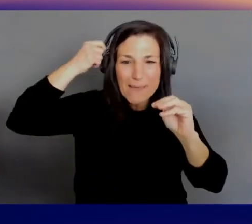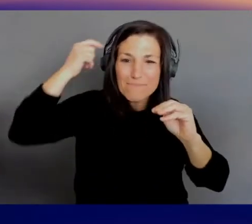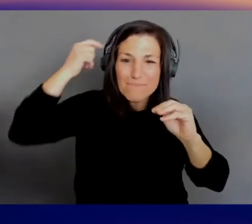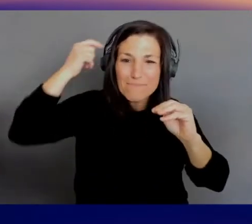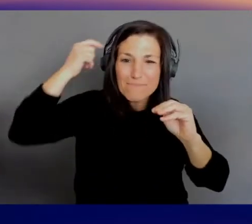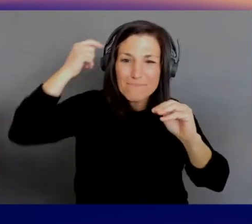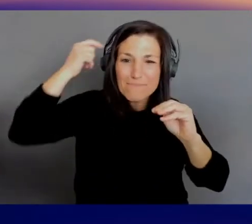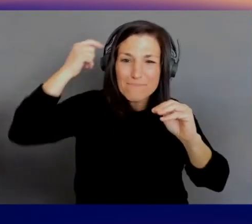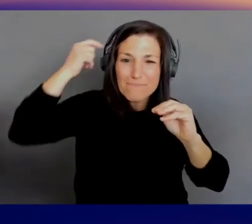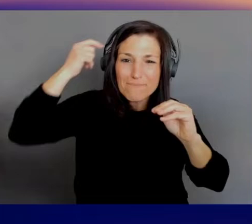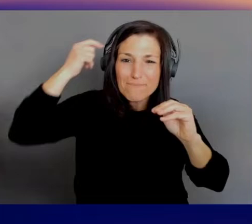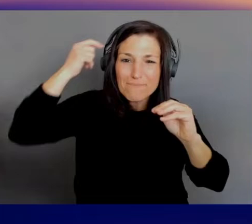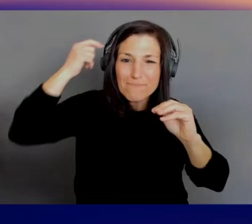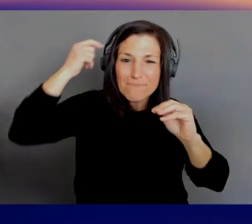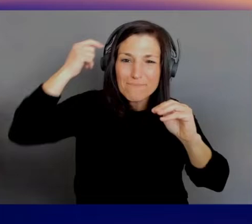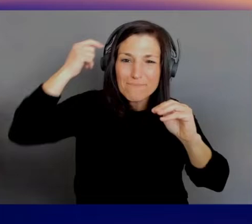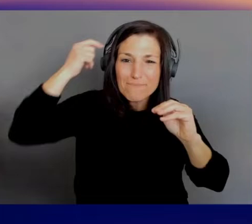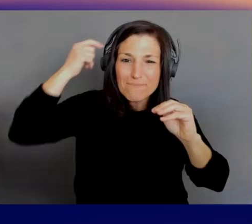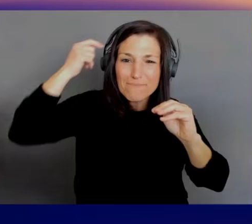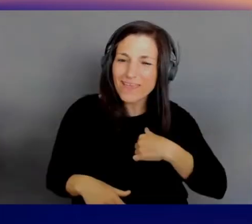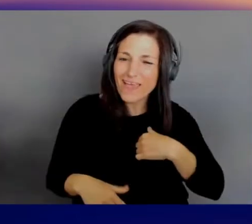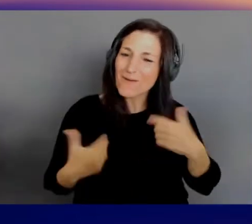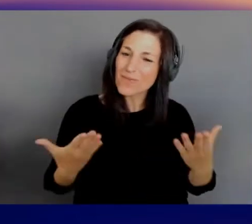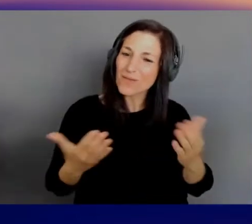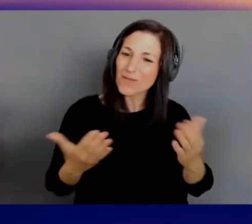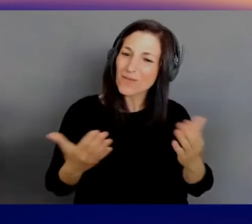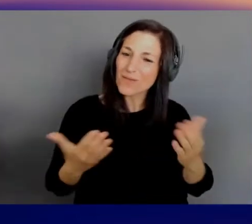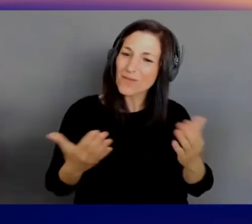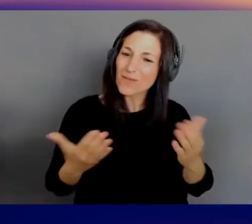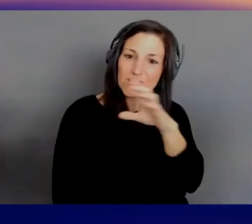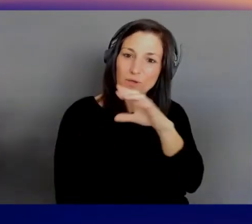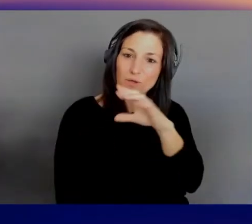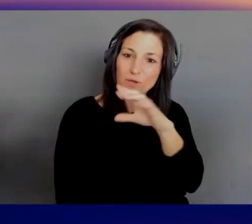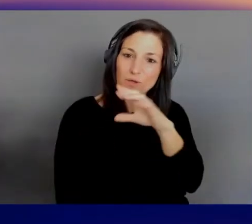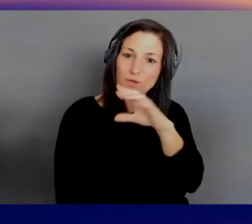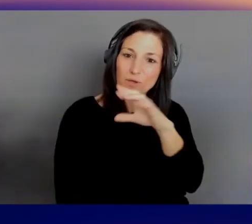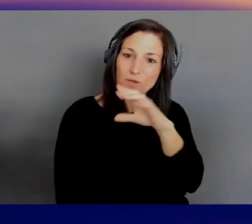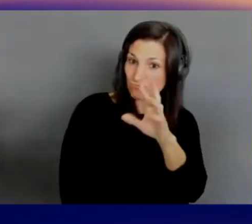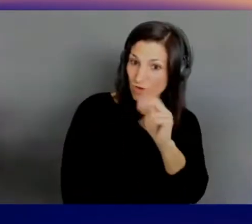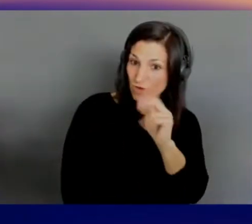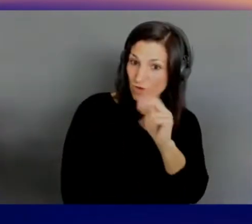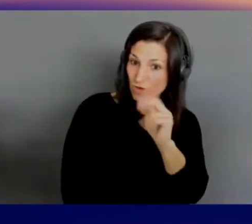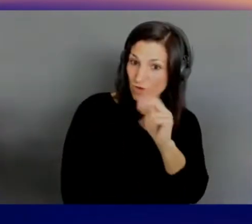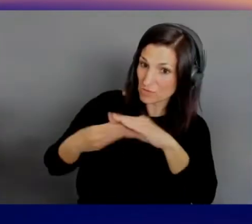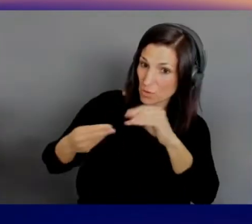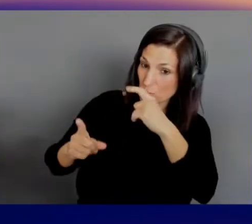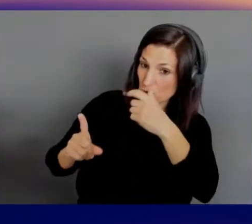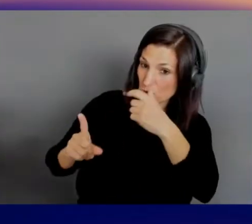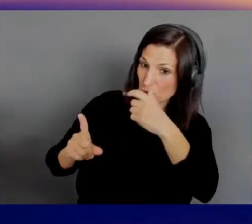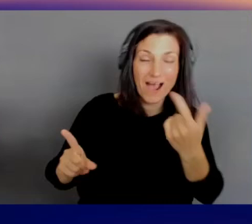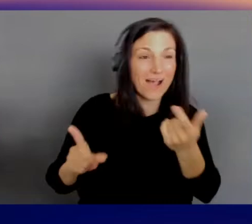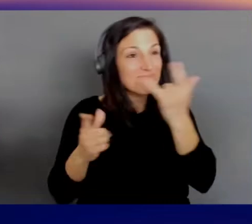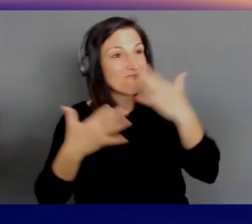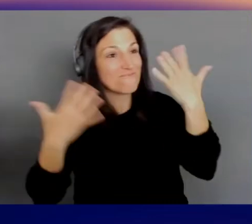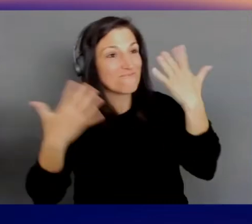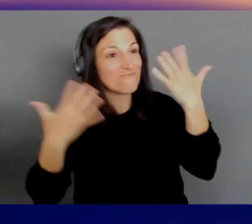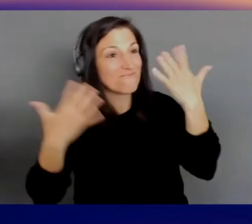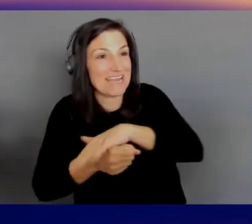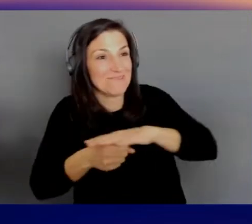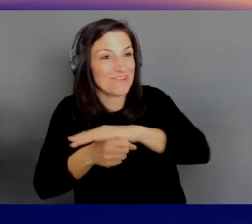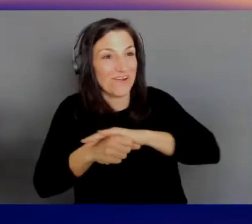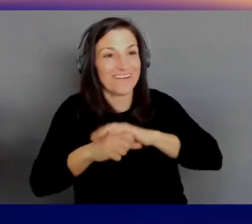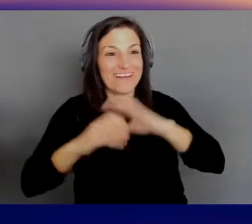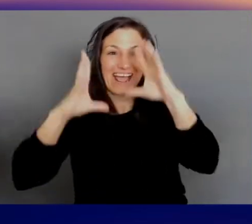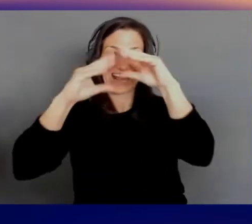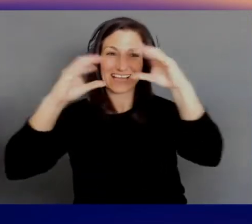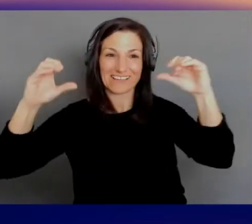I'm here with my friend and co-host Brian. Tell us a little bit about yourself. I am your friendly neighborhood CloudFormation DA. All right, and we got